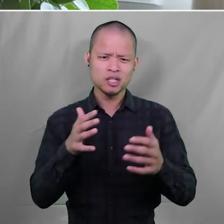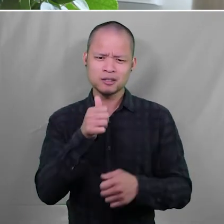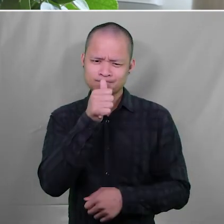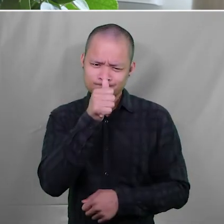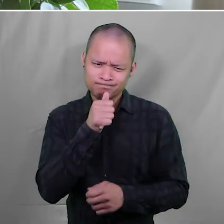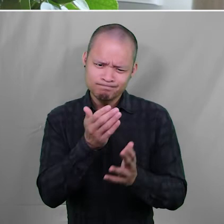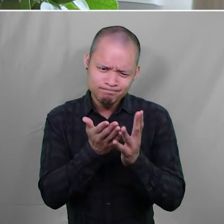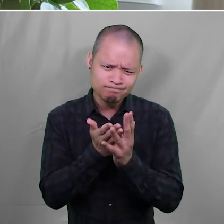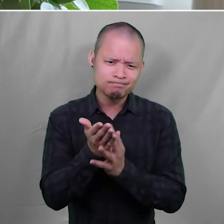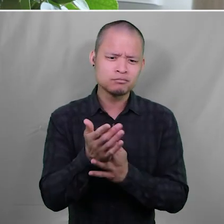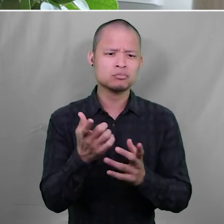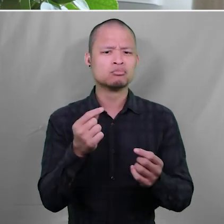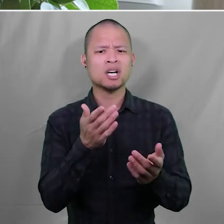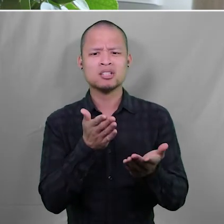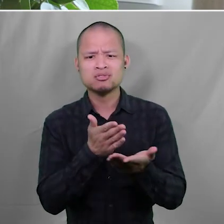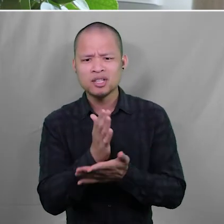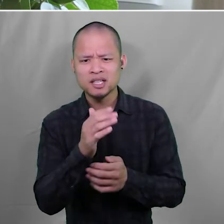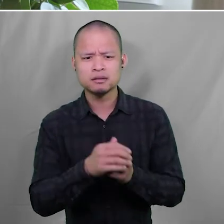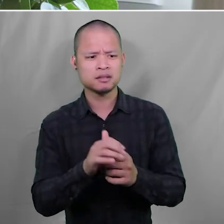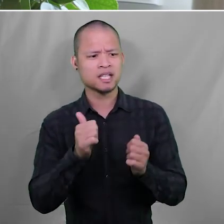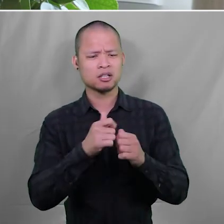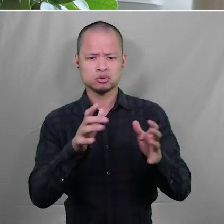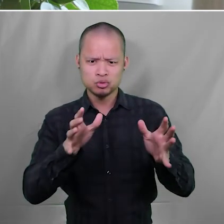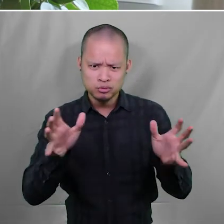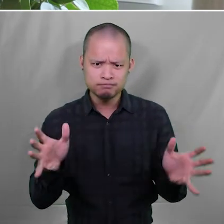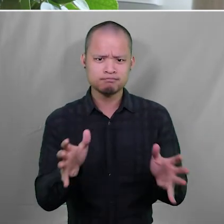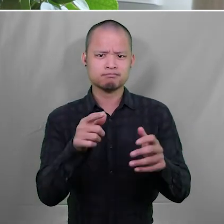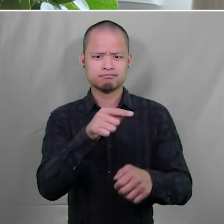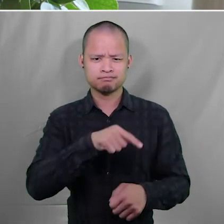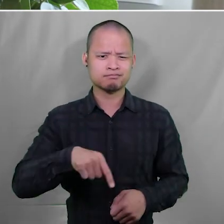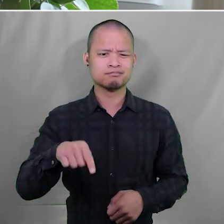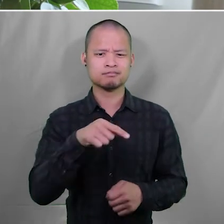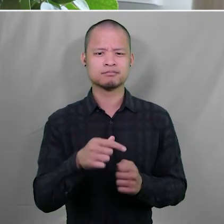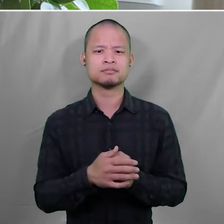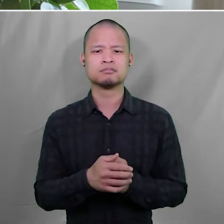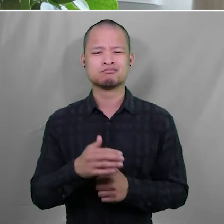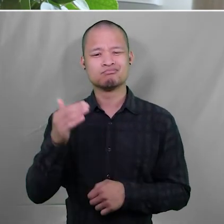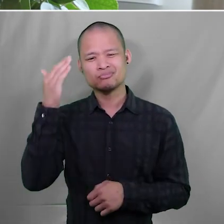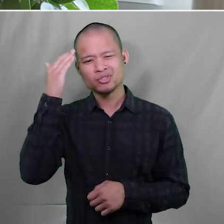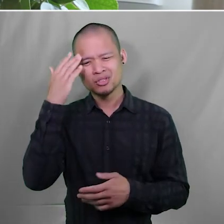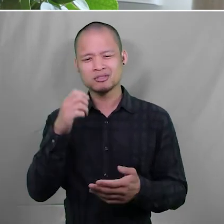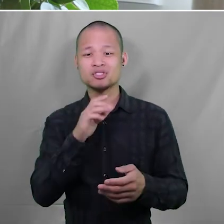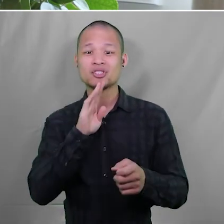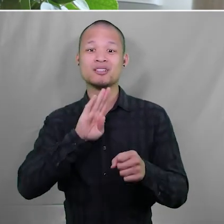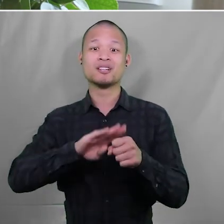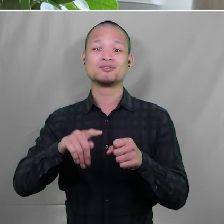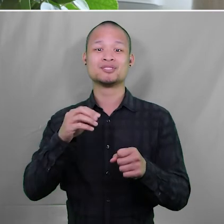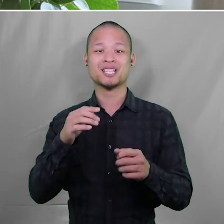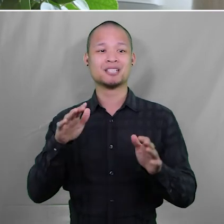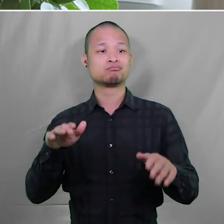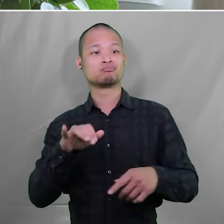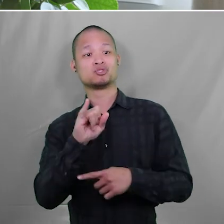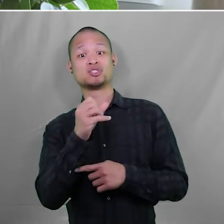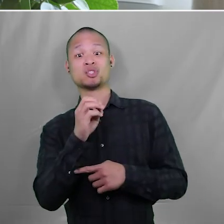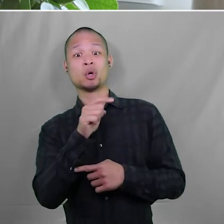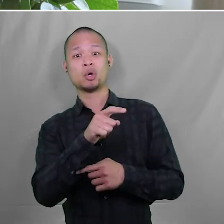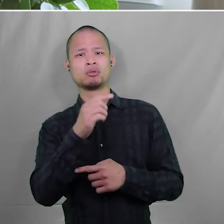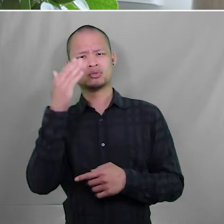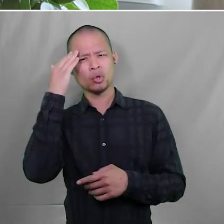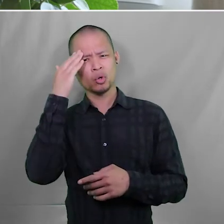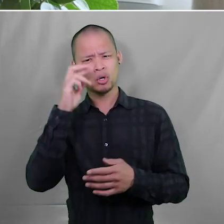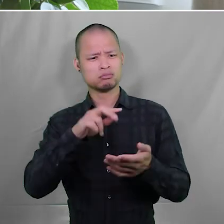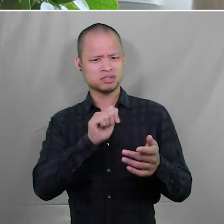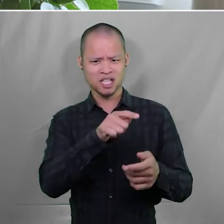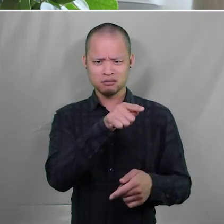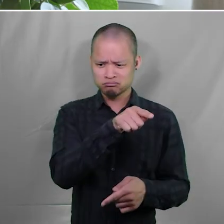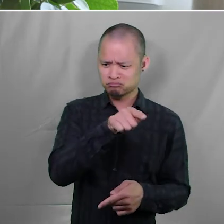teach people what their rights are and how to exercise them. You know, it's not good enough to say that Joe knows he can go into the